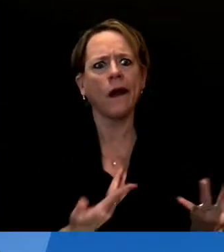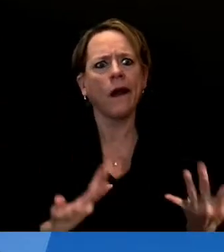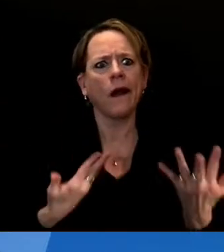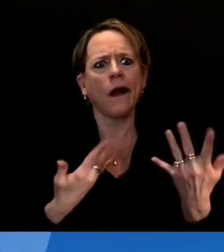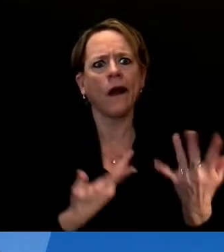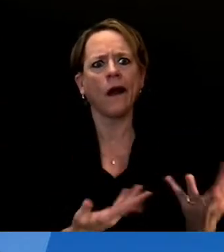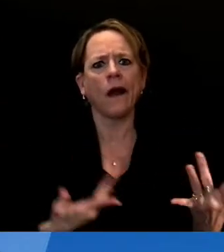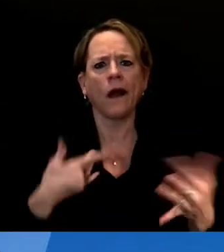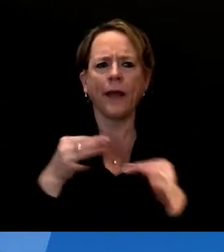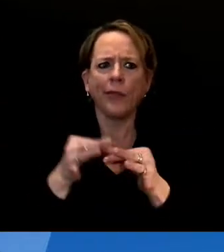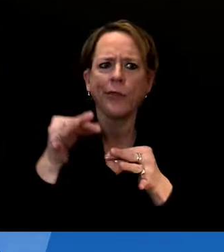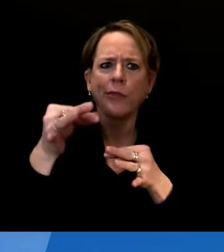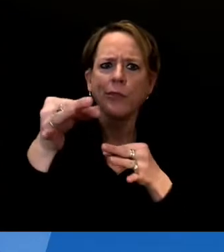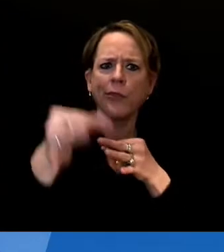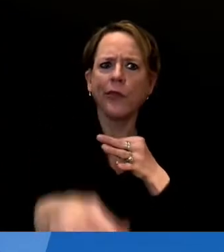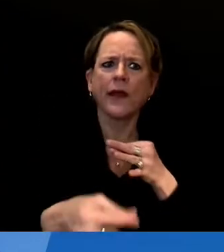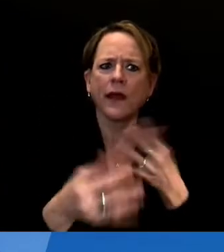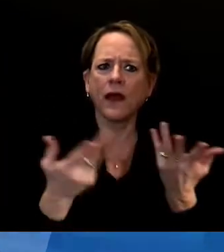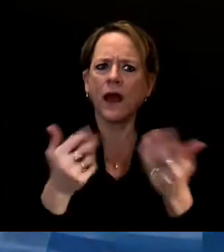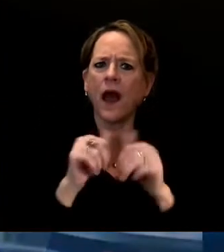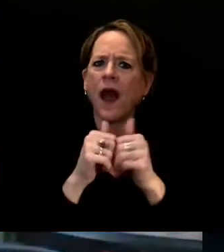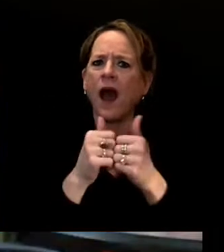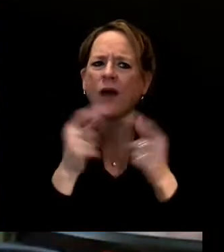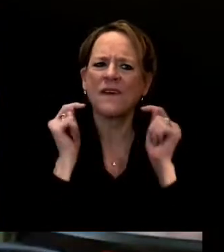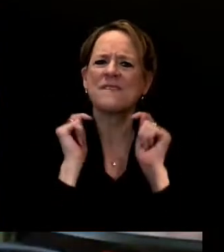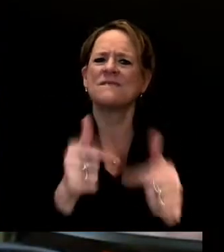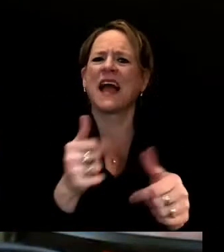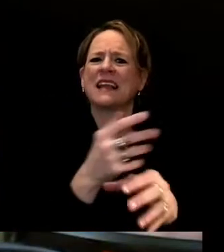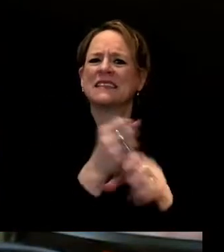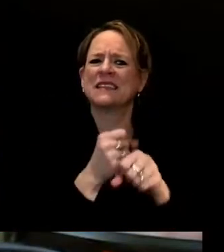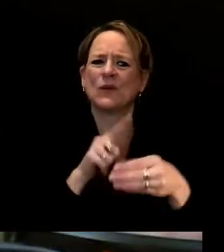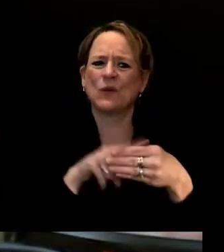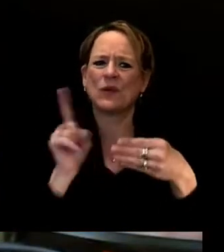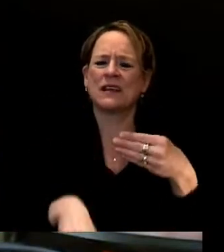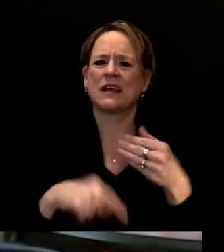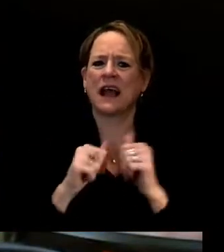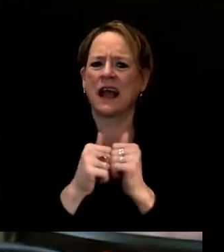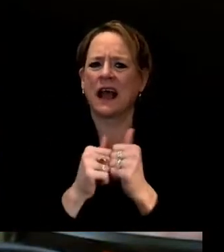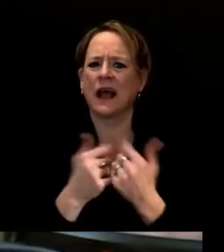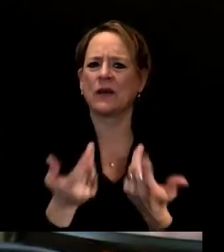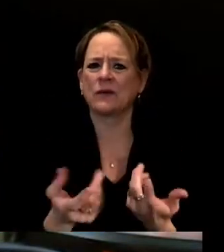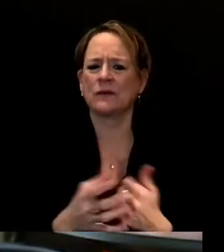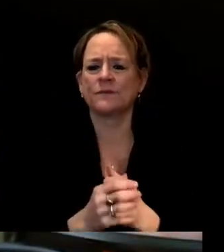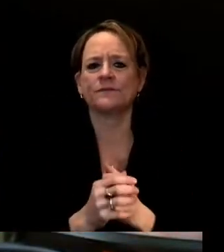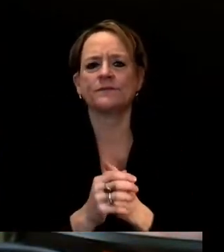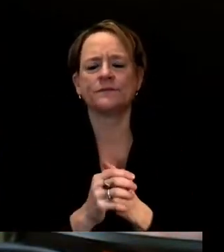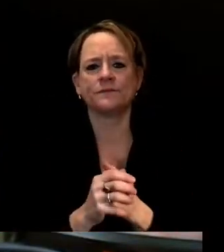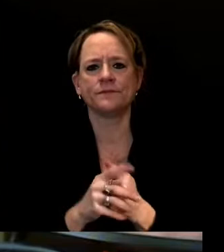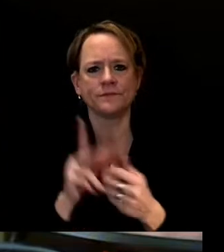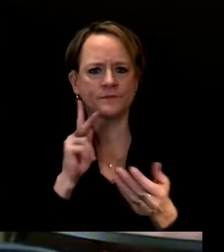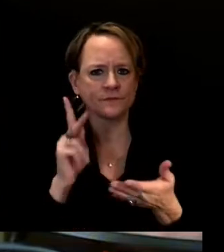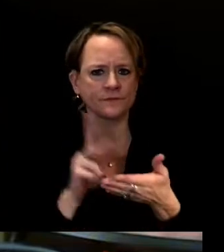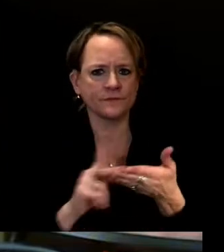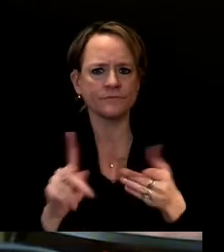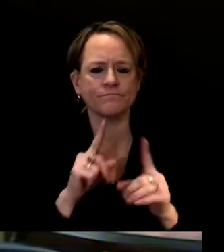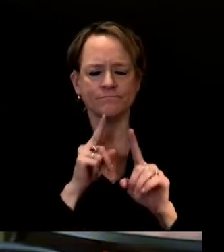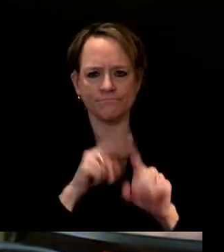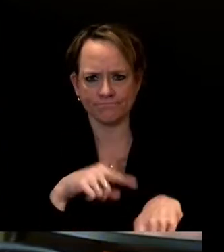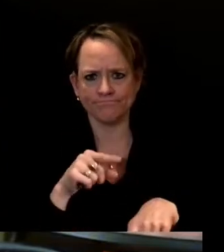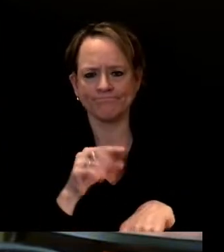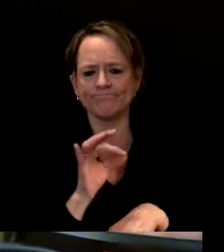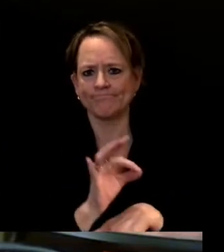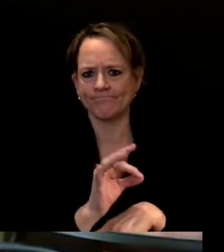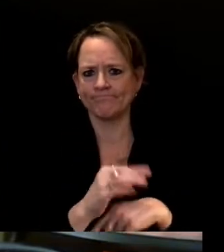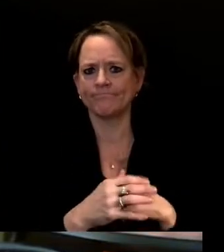Thanks. You bet. So the good news is that the vast majority of our labs are still able to turn a